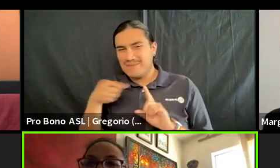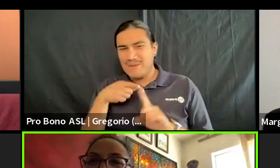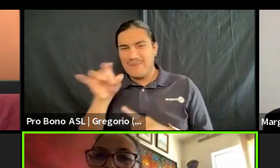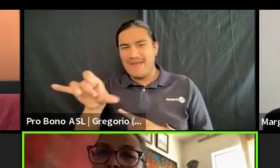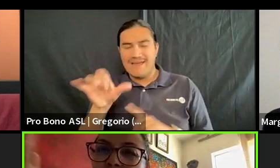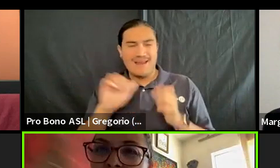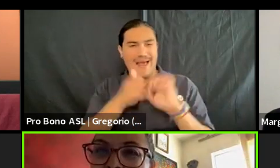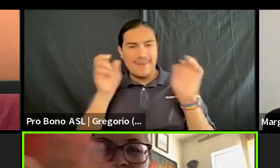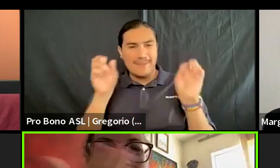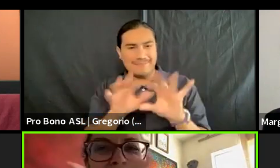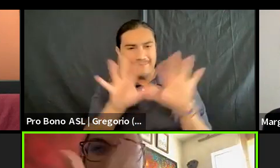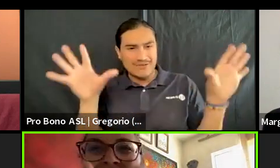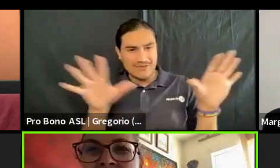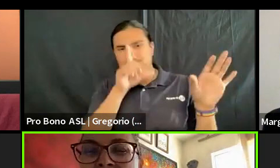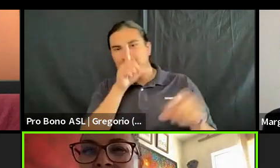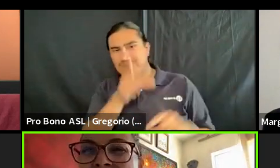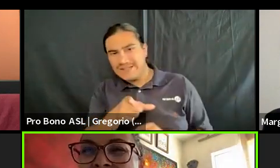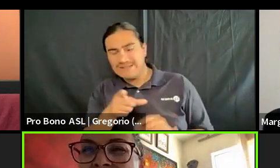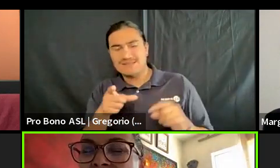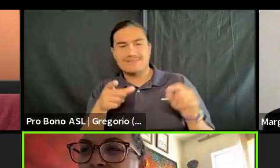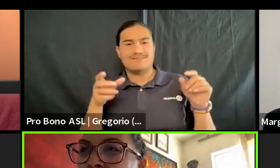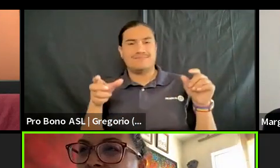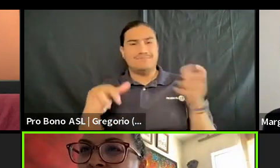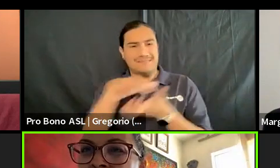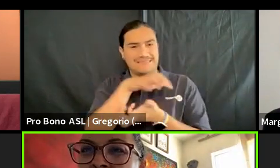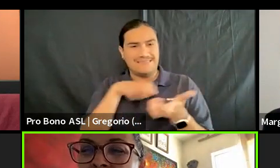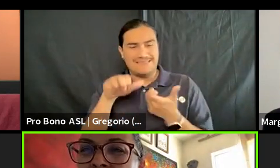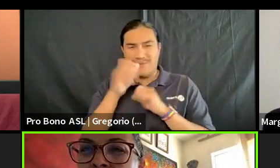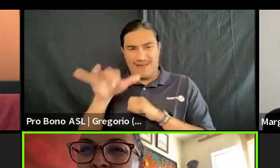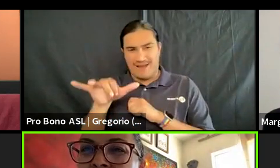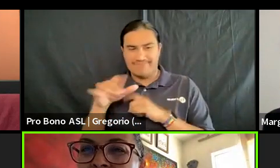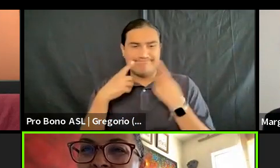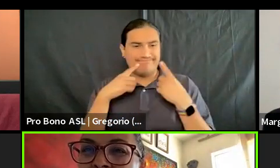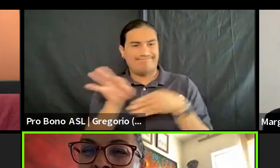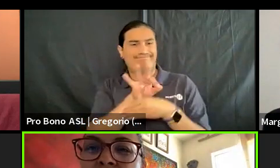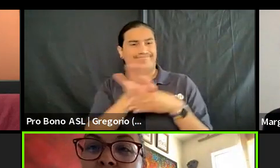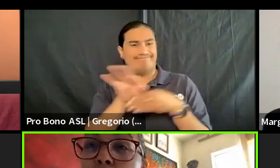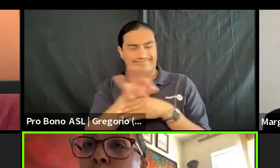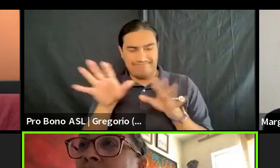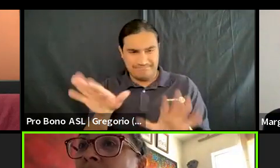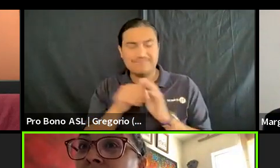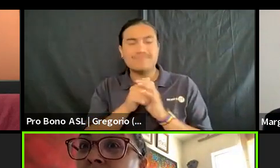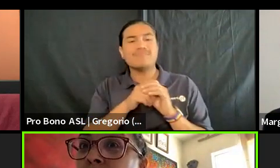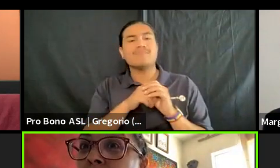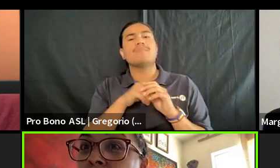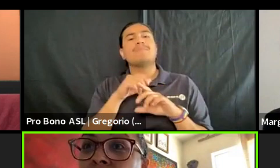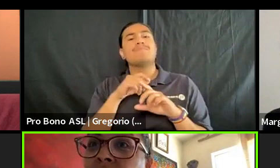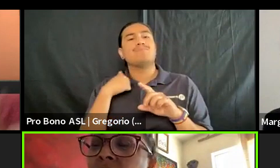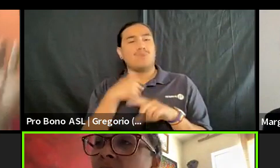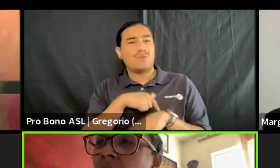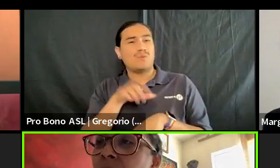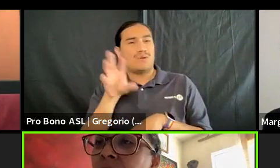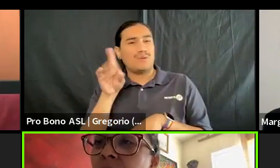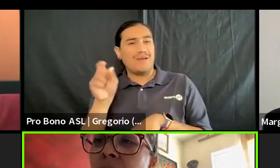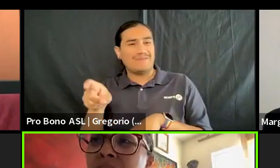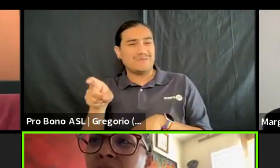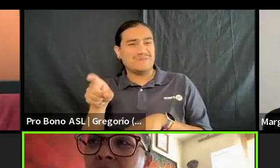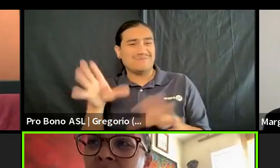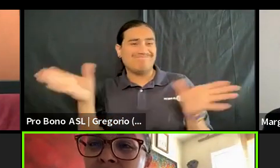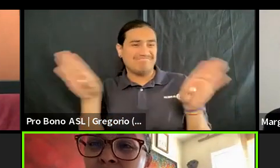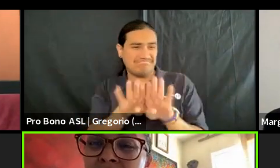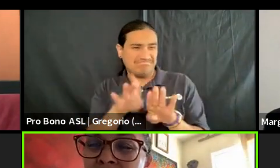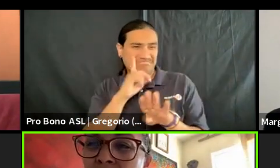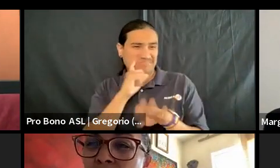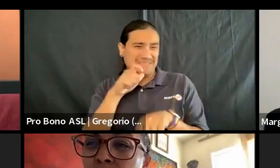magical realism, you know, like how that works and stuff. We have to depart because